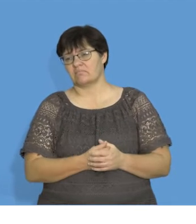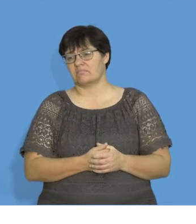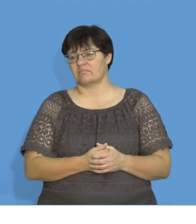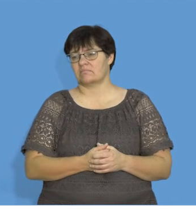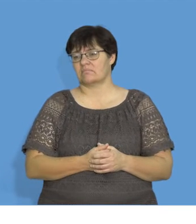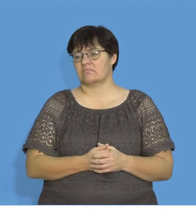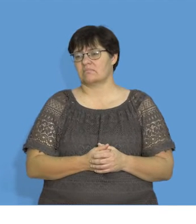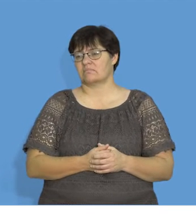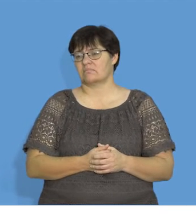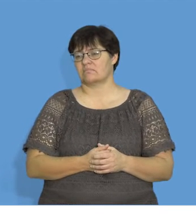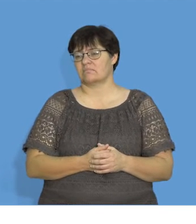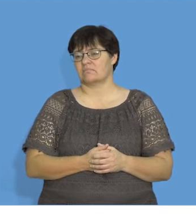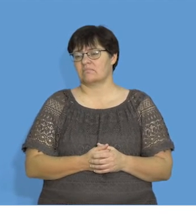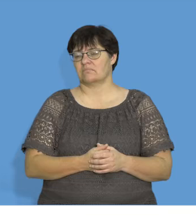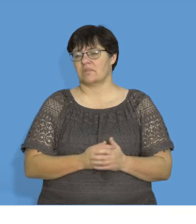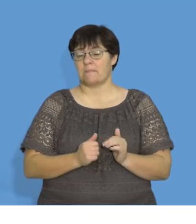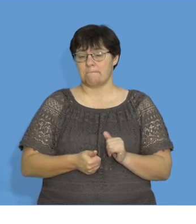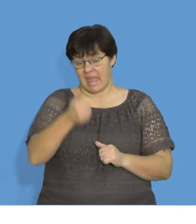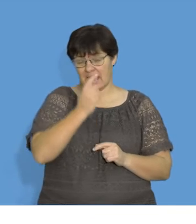let's take him back up to,